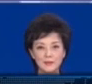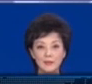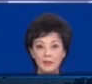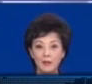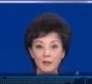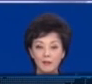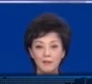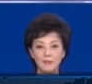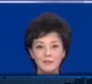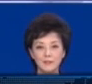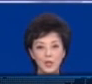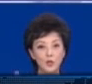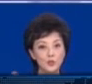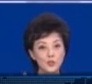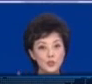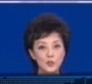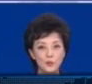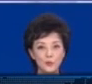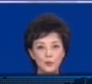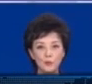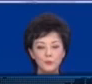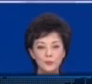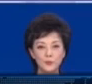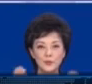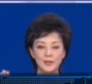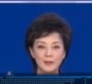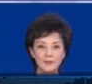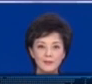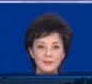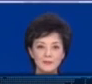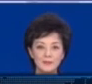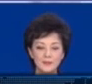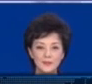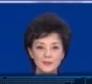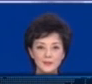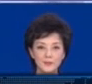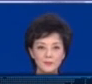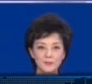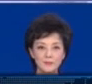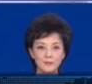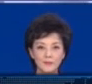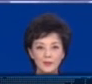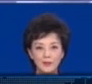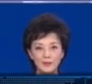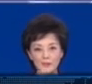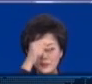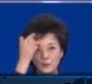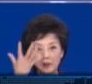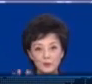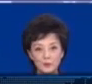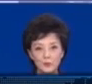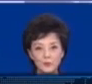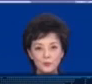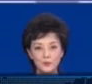In fighting against the epidemic, General Secretary Xi Jinping personally led this